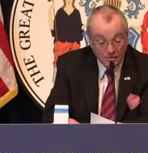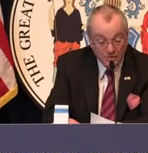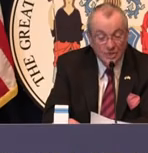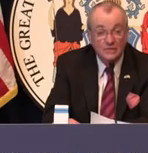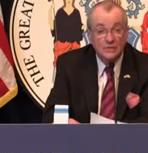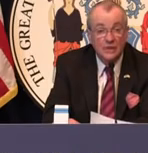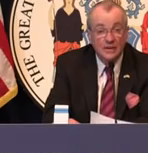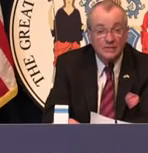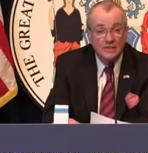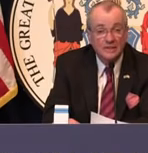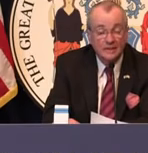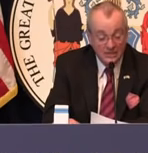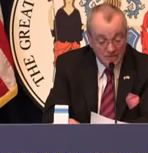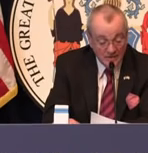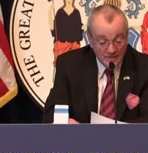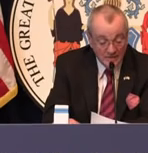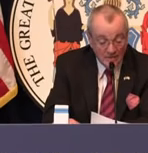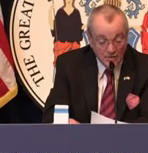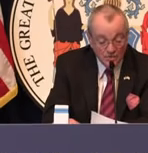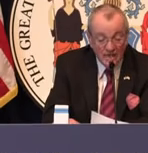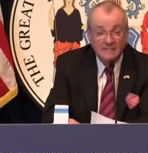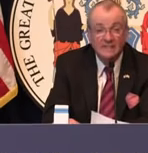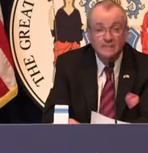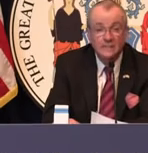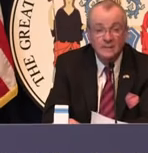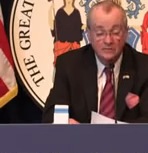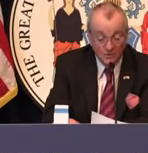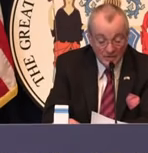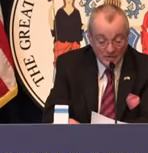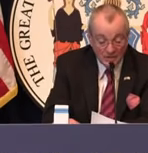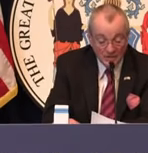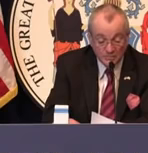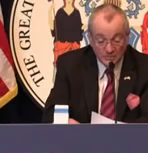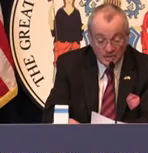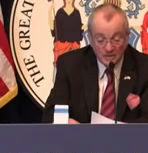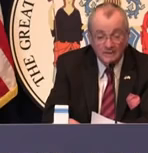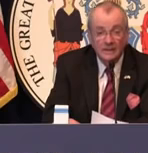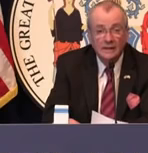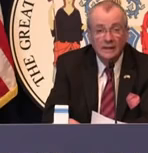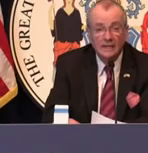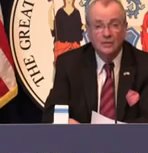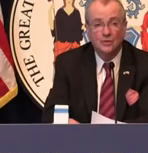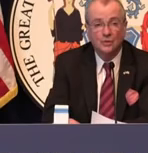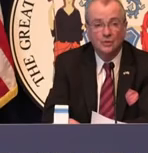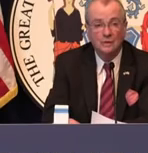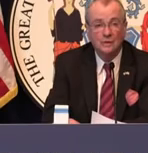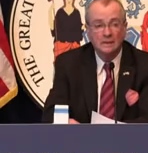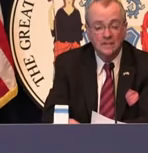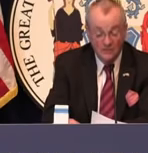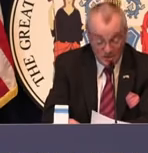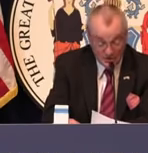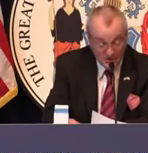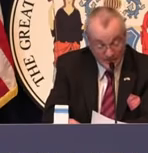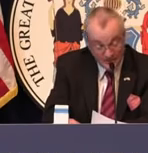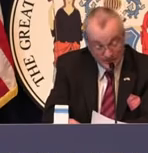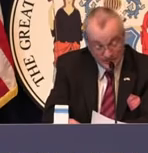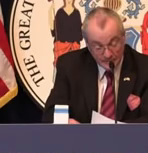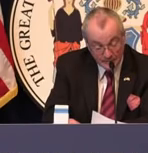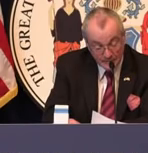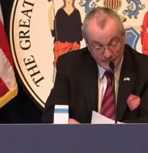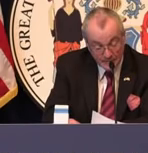by New Jersey in 2017 were cited for an infection prevention and control